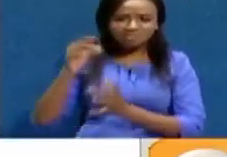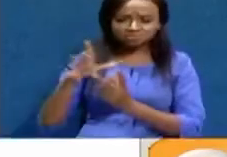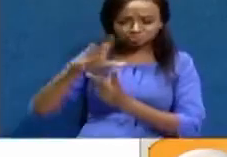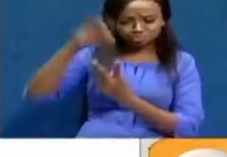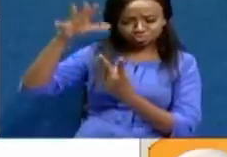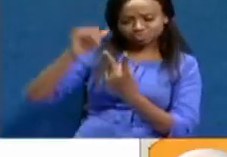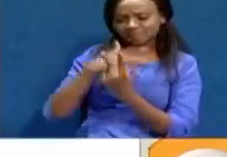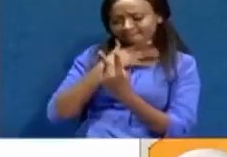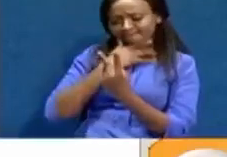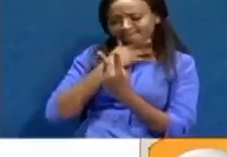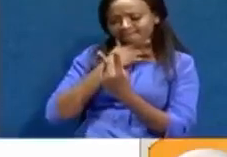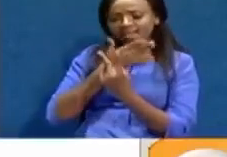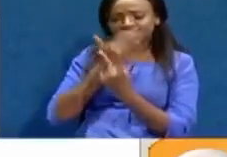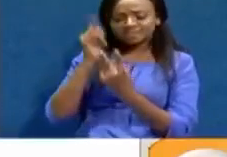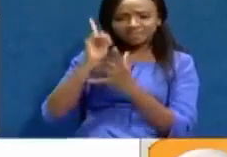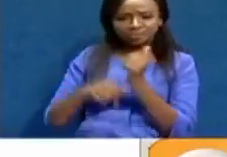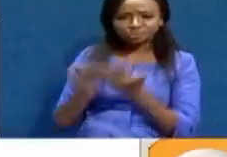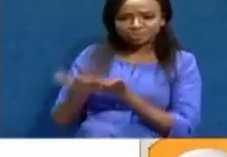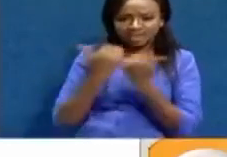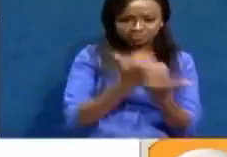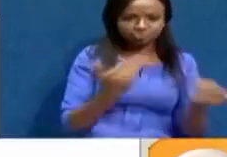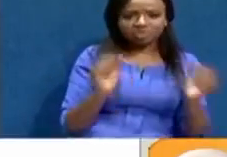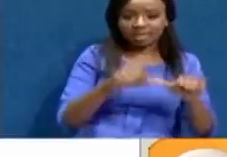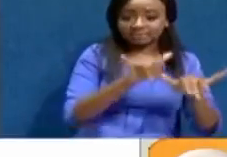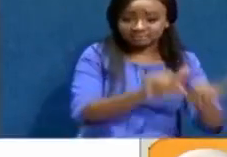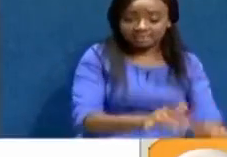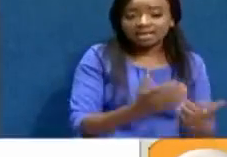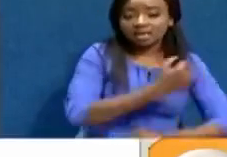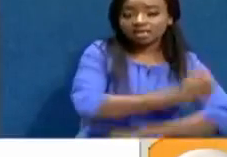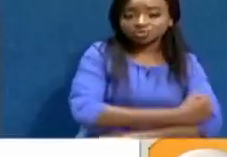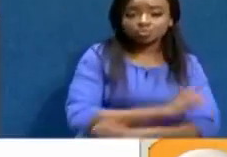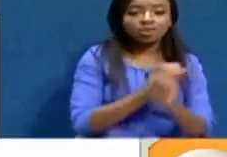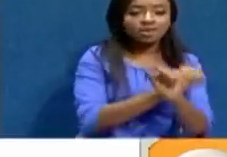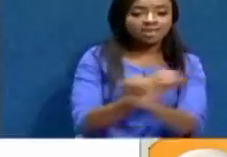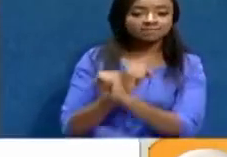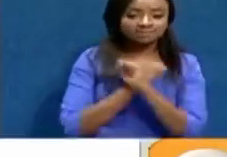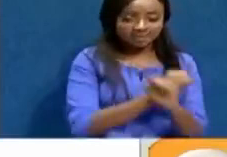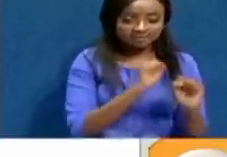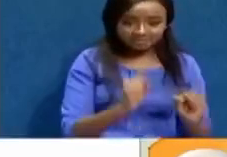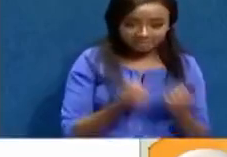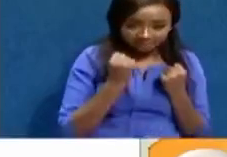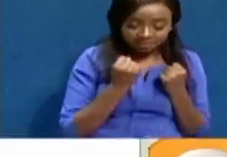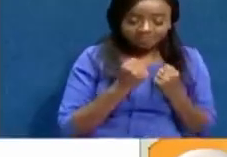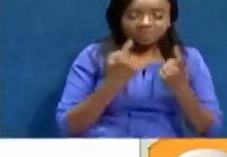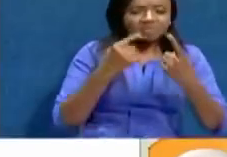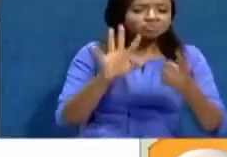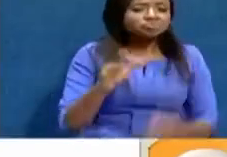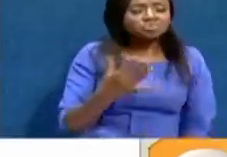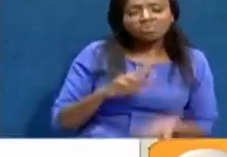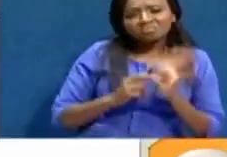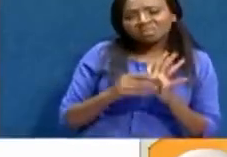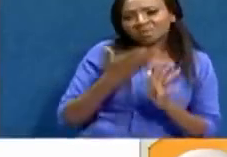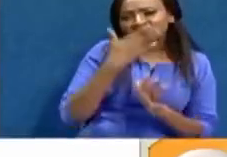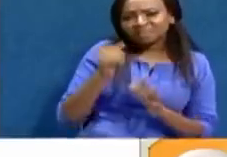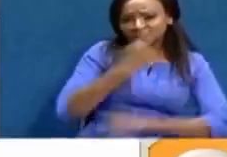which sacrifice to make so that our children can stay in school and safely so. Is it better, for instance, to close